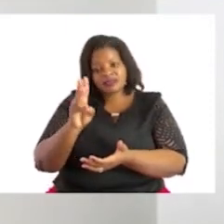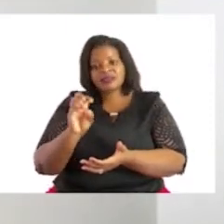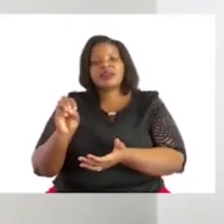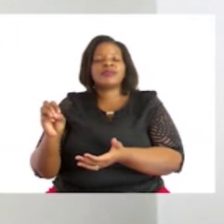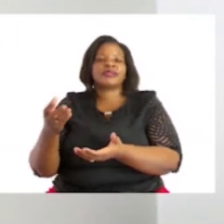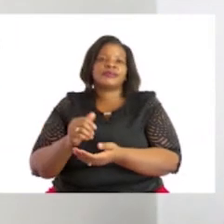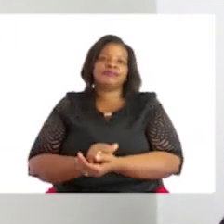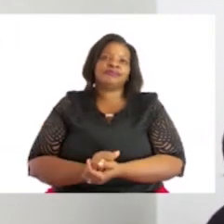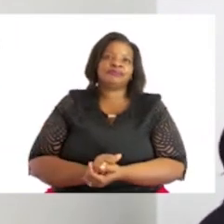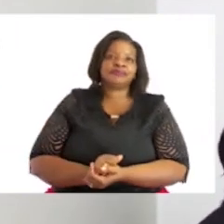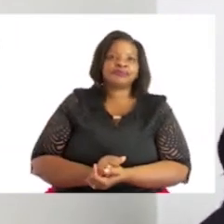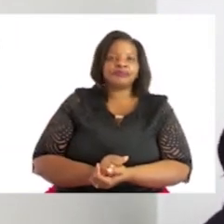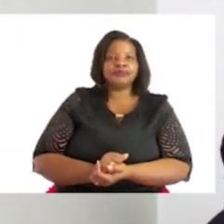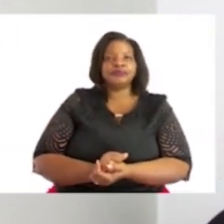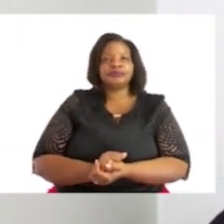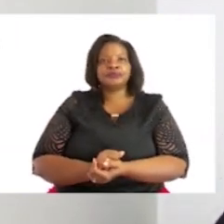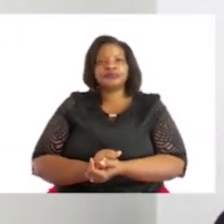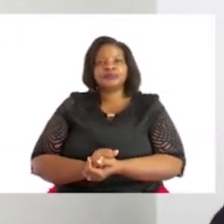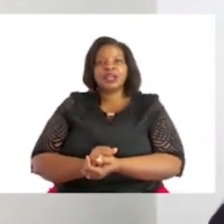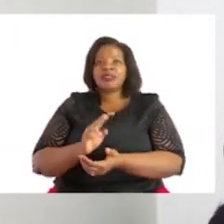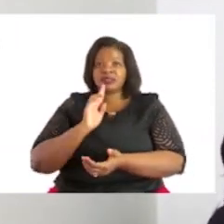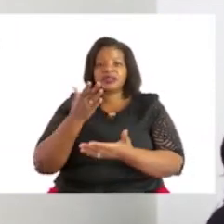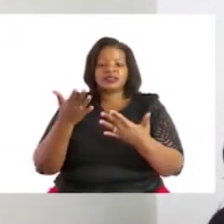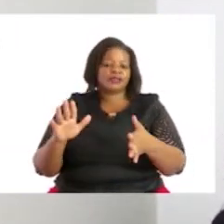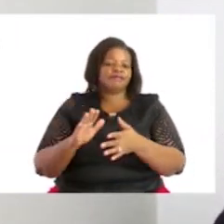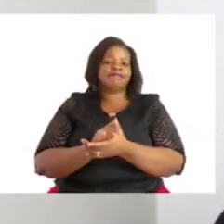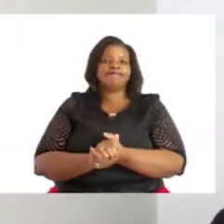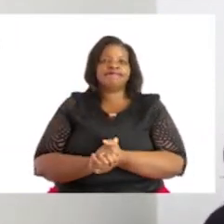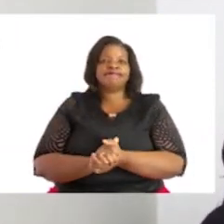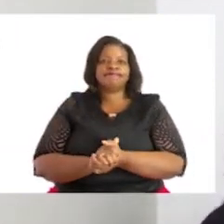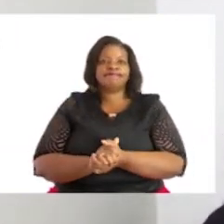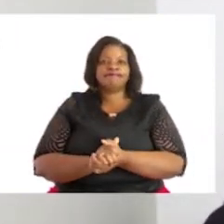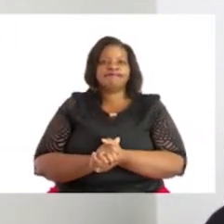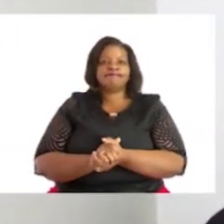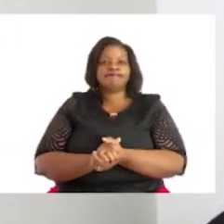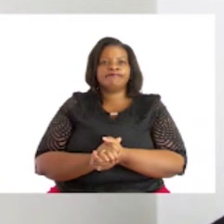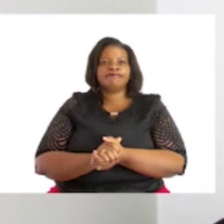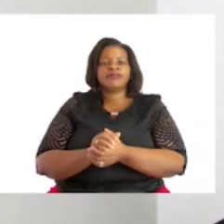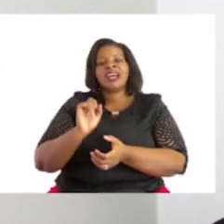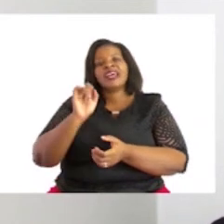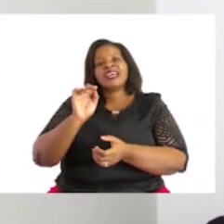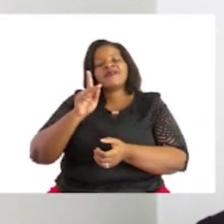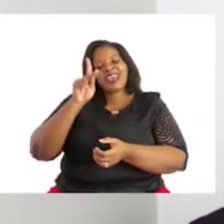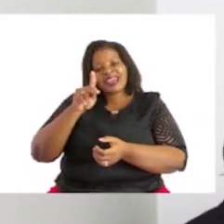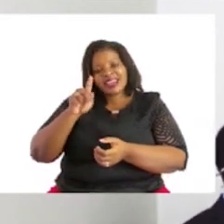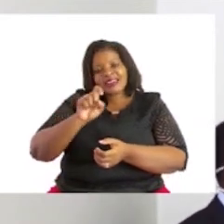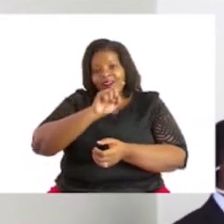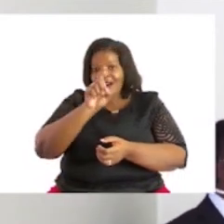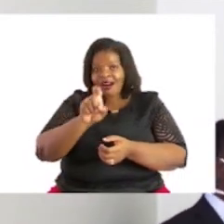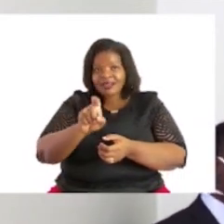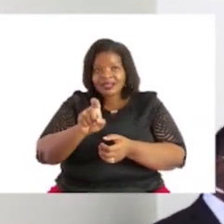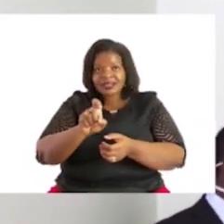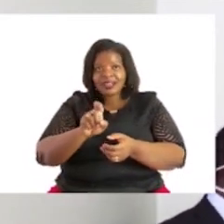600. That is the answer. And if I have to ask the expanded